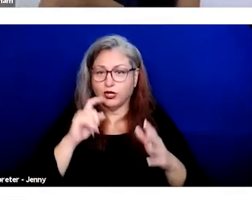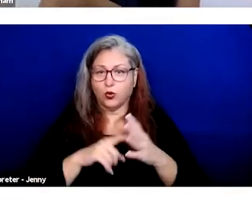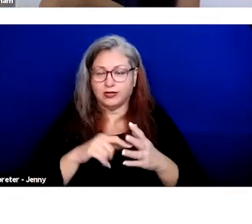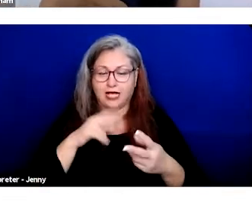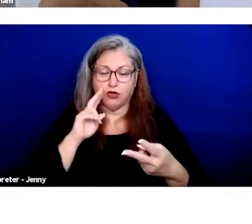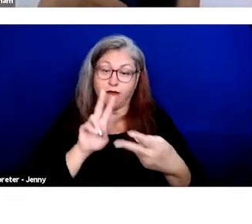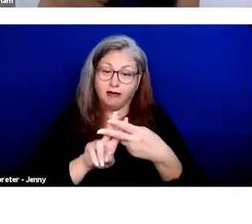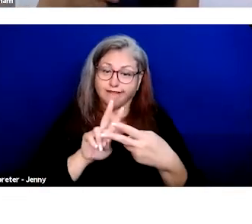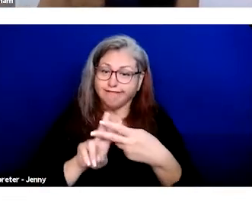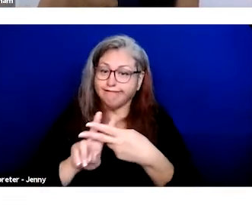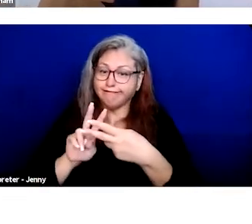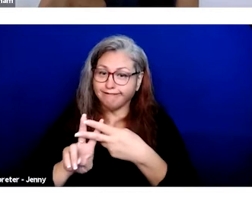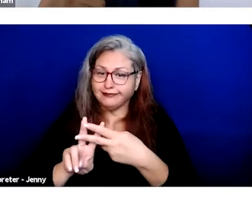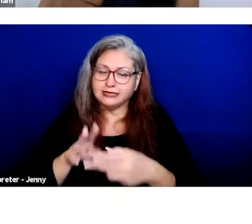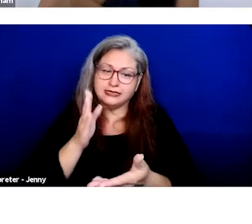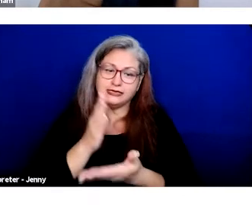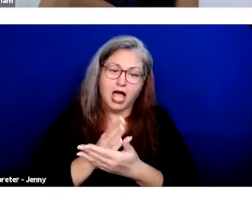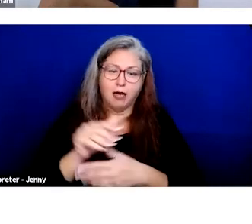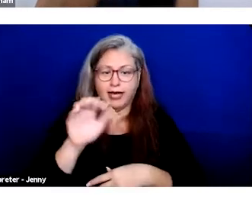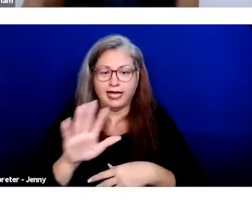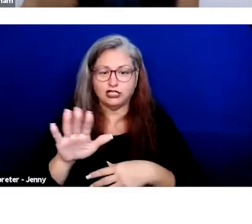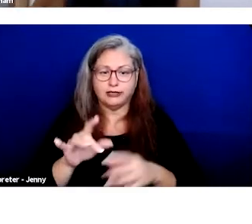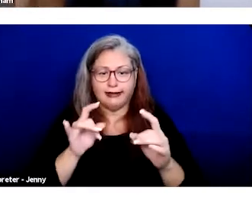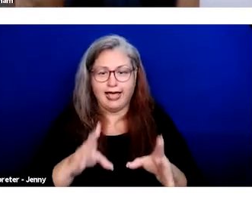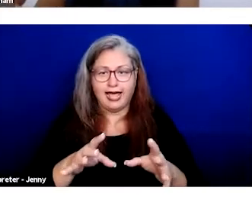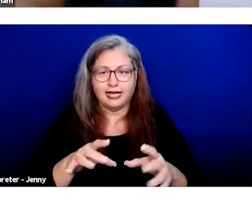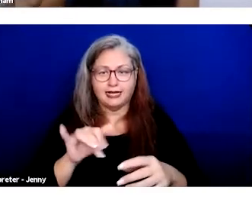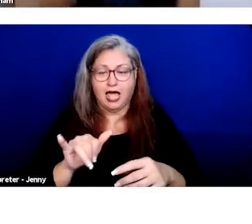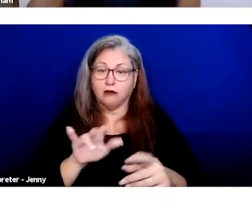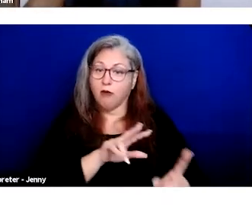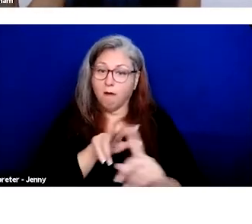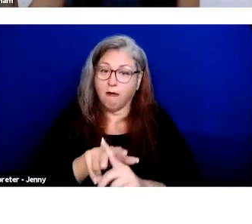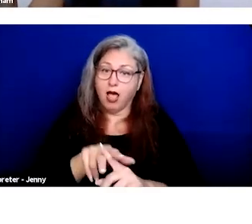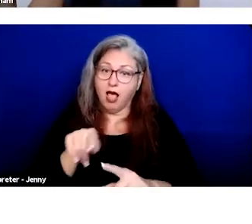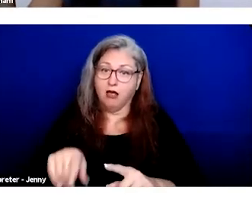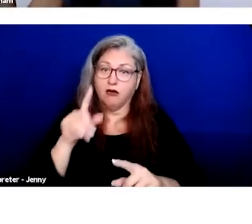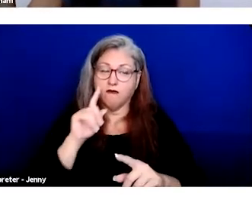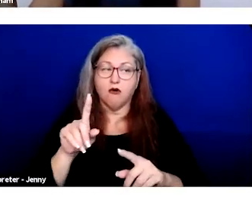that hashtag, the Stop Asian Hate hashtag, being applied to